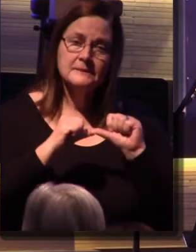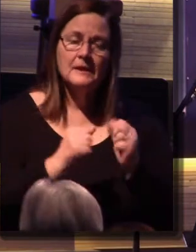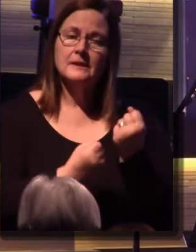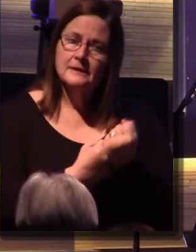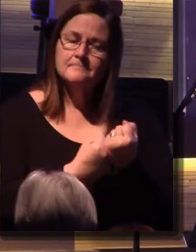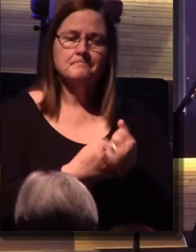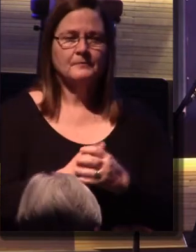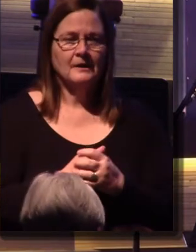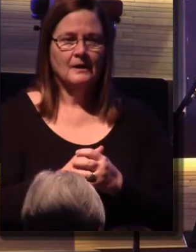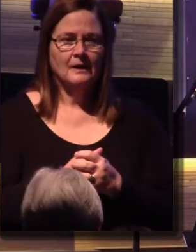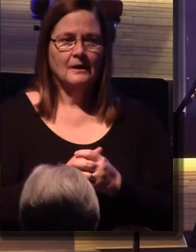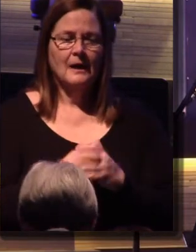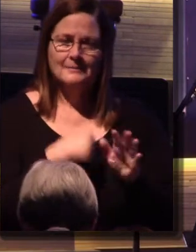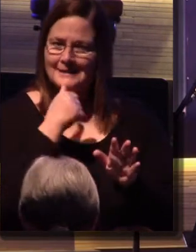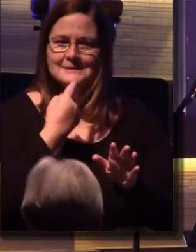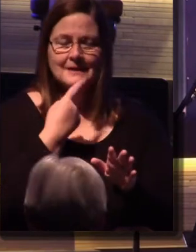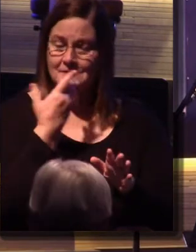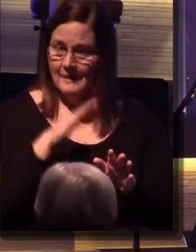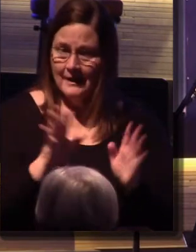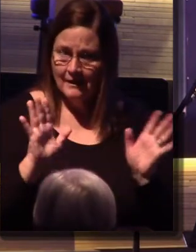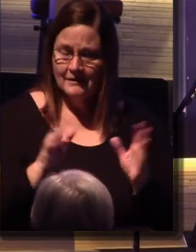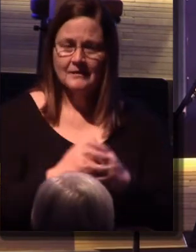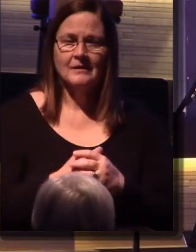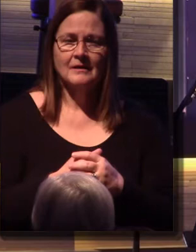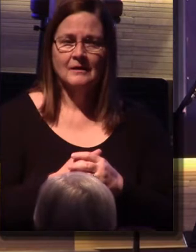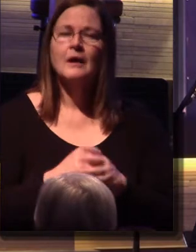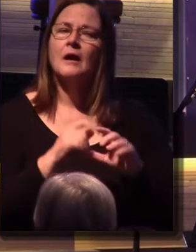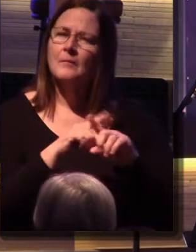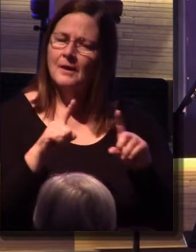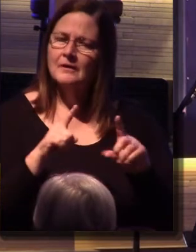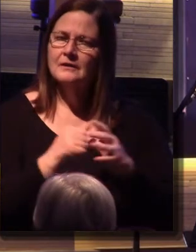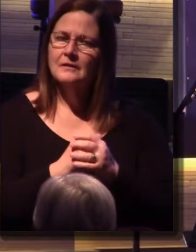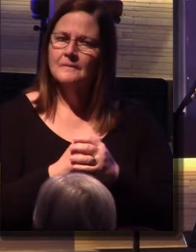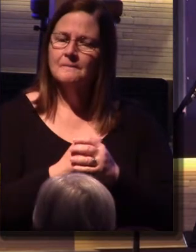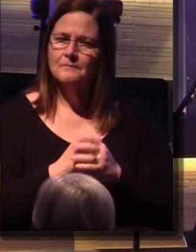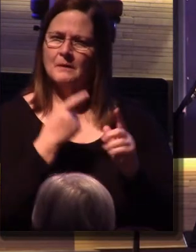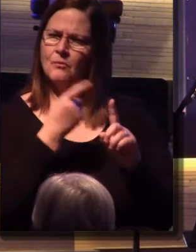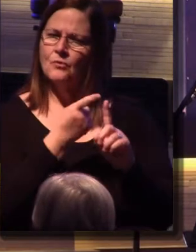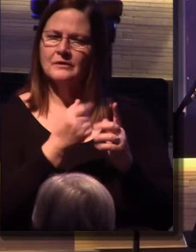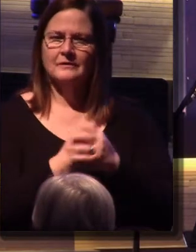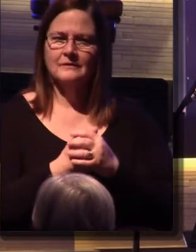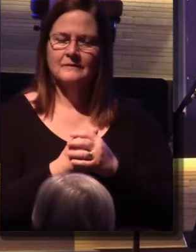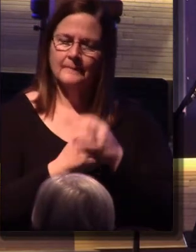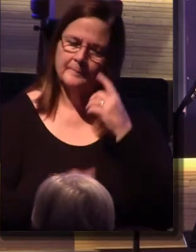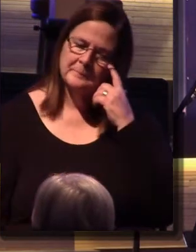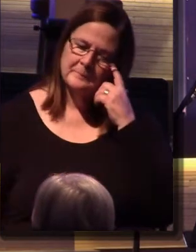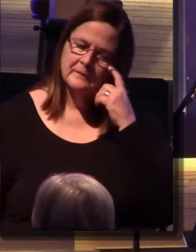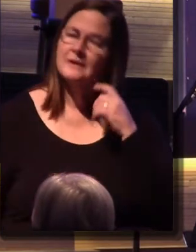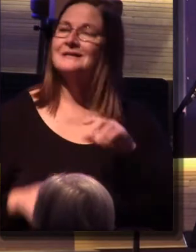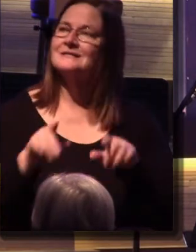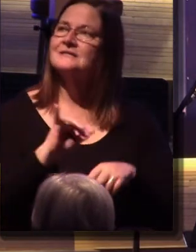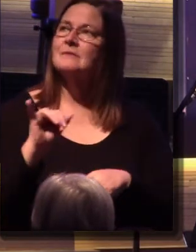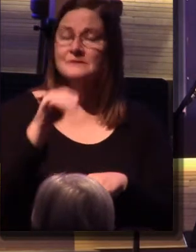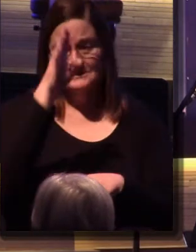nothing wrong with stability. I'm not dissing stability. But what I'm trying to get at is what God was trying to